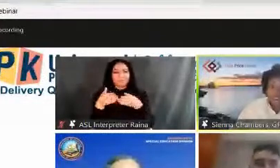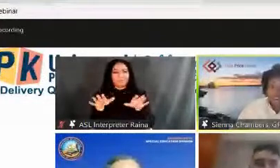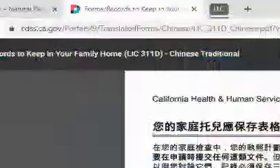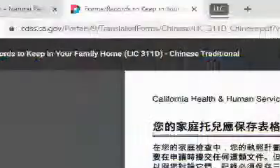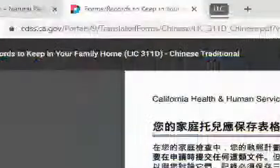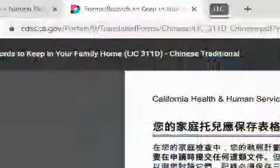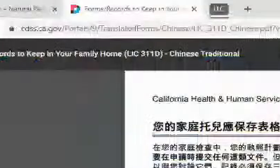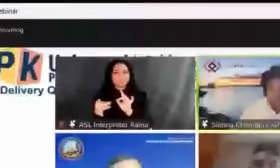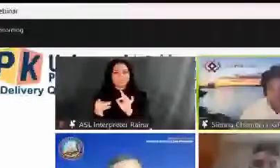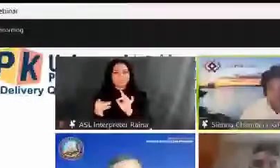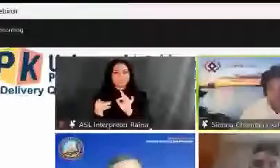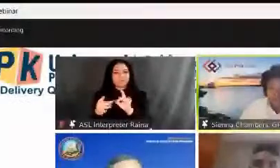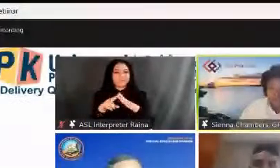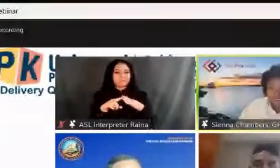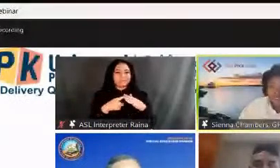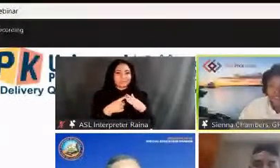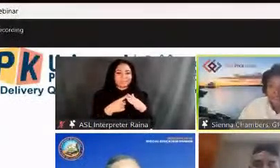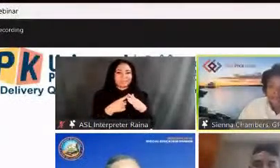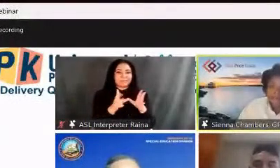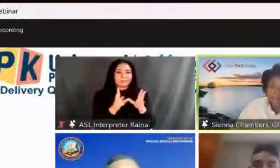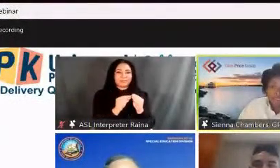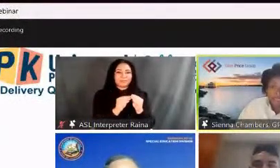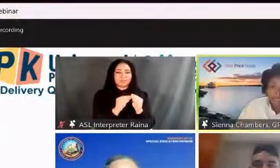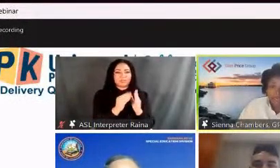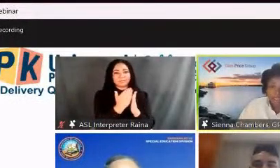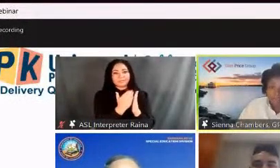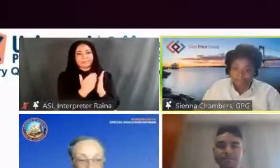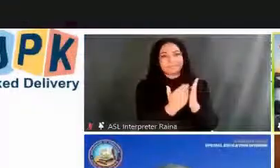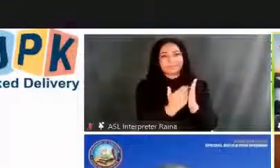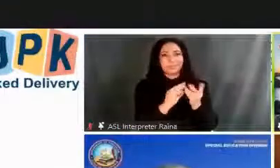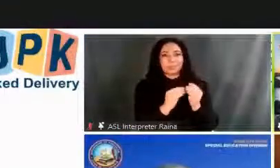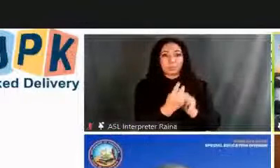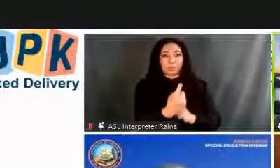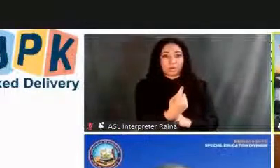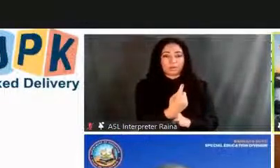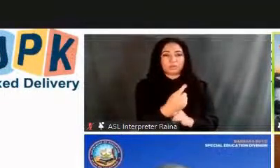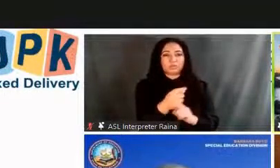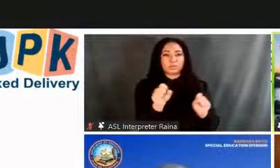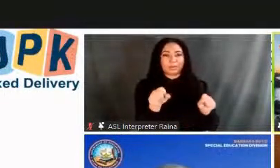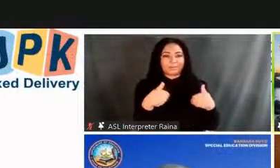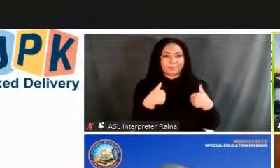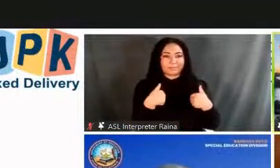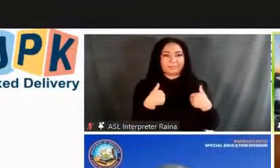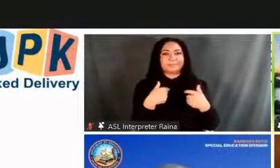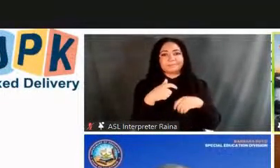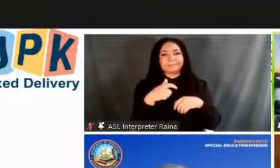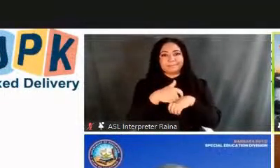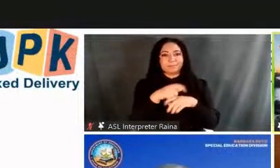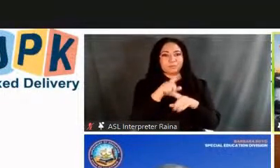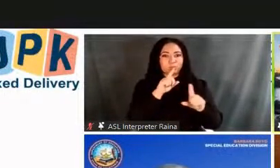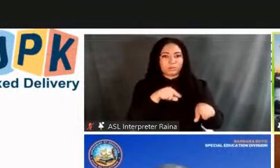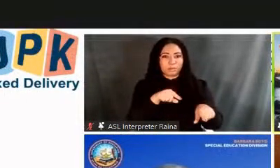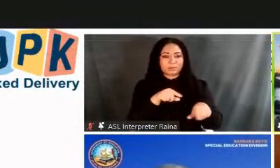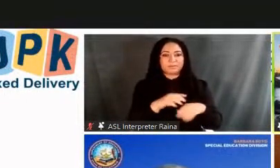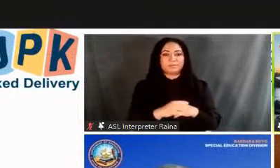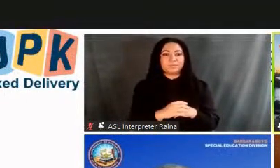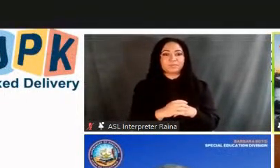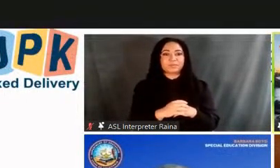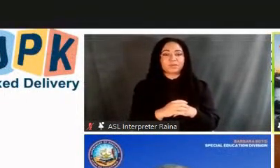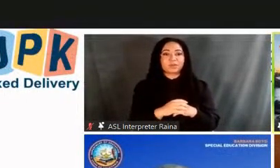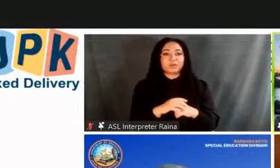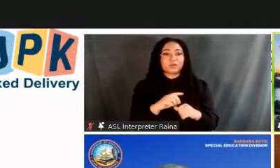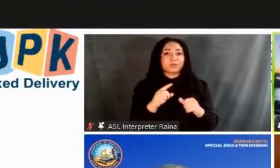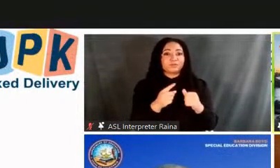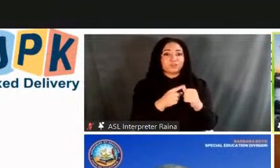for agenda item 1, so there may be more time to respond. During this first round, members of the public are welcome